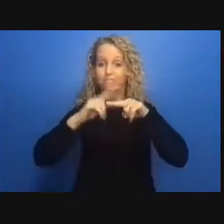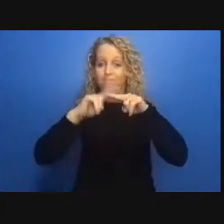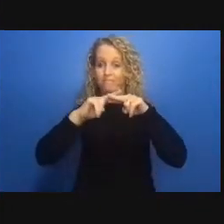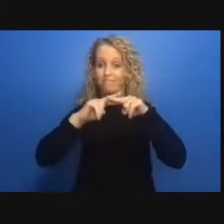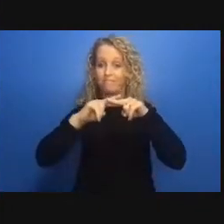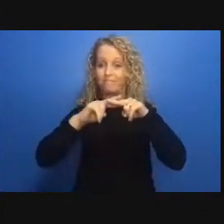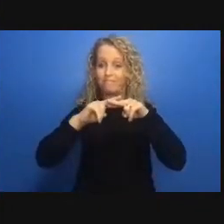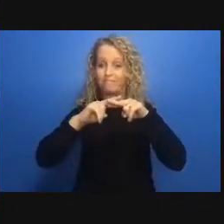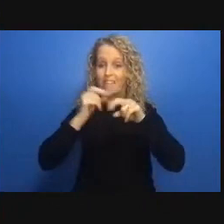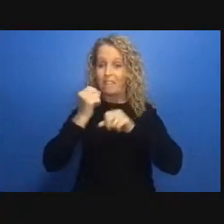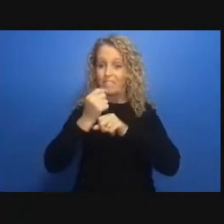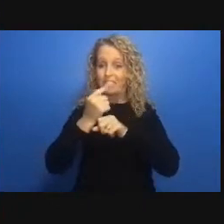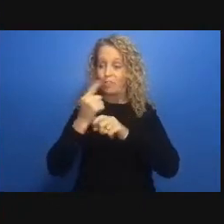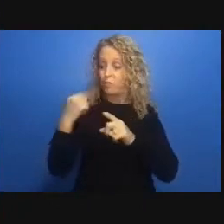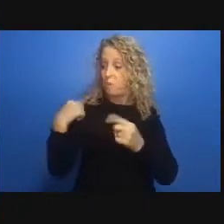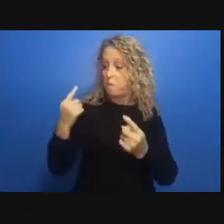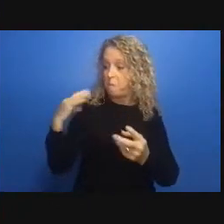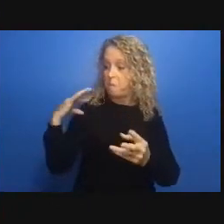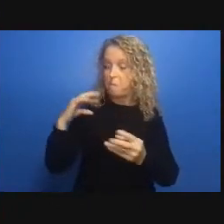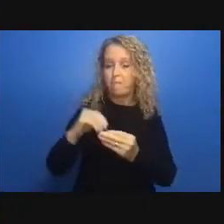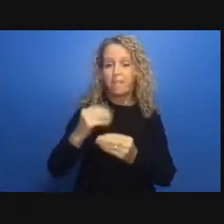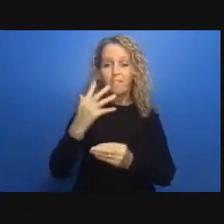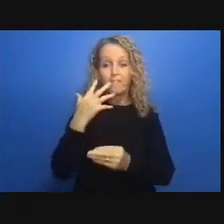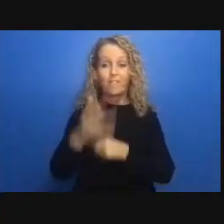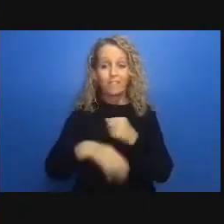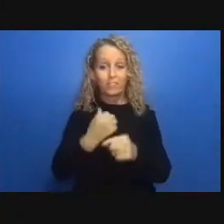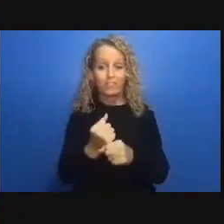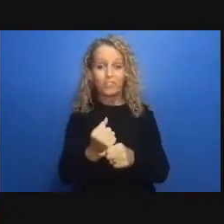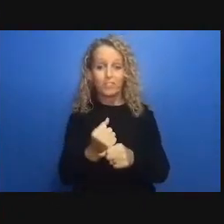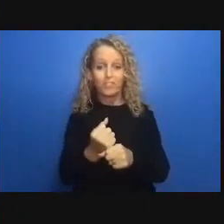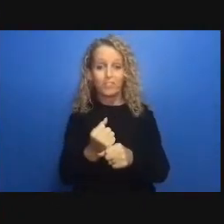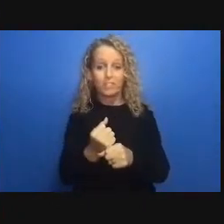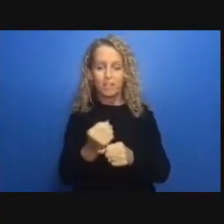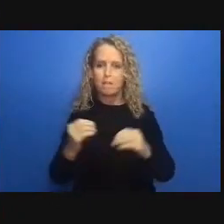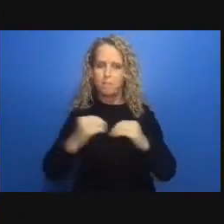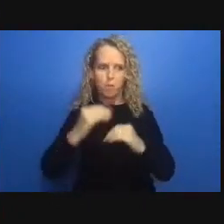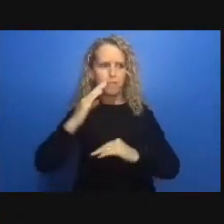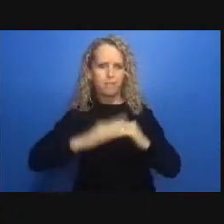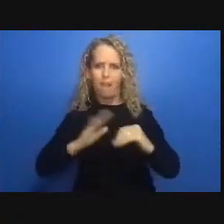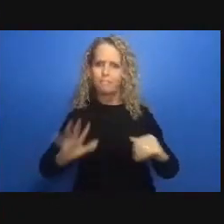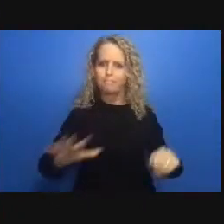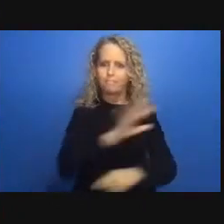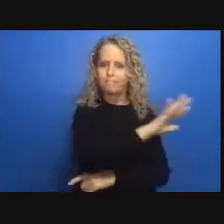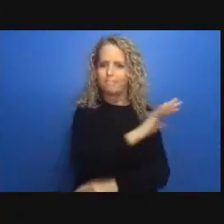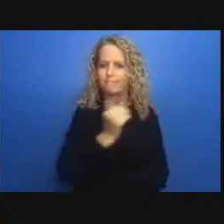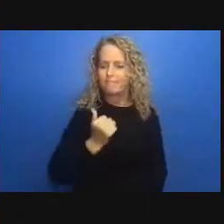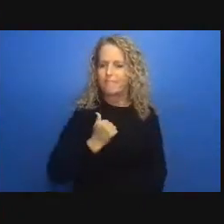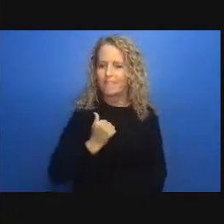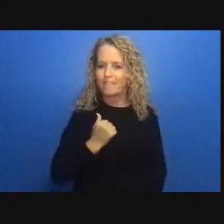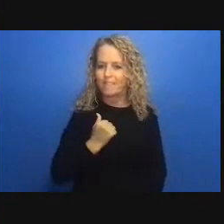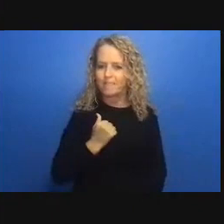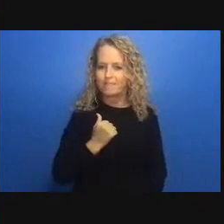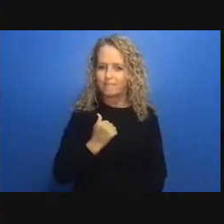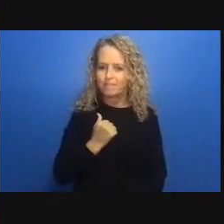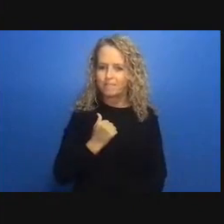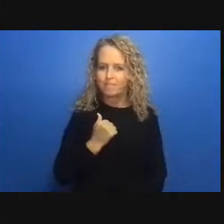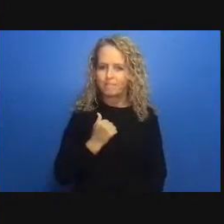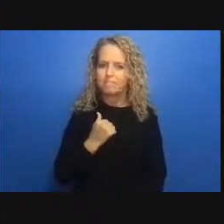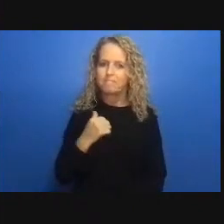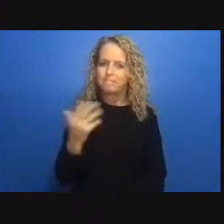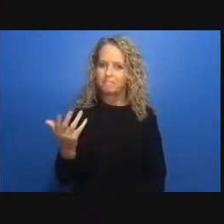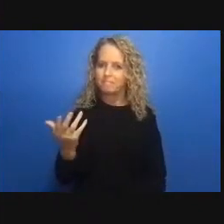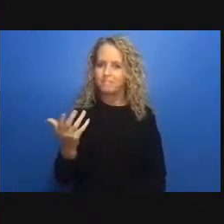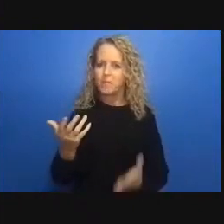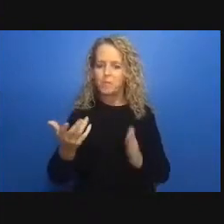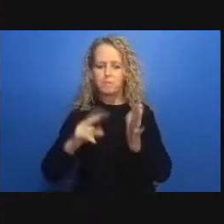last something like 5 years, which is well above the national average. You know, tech as an